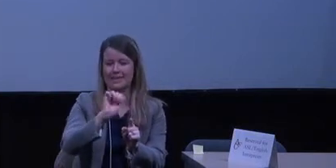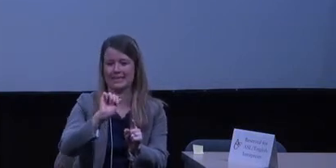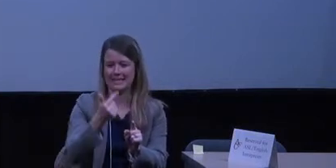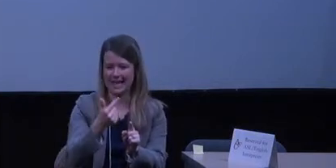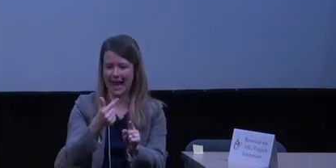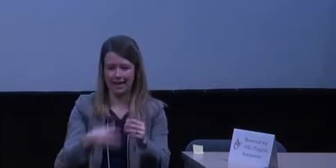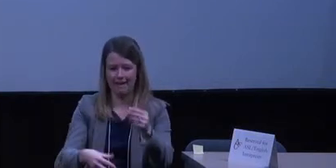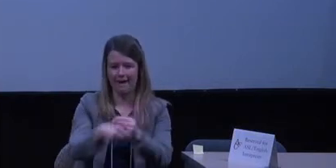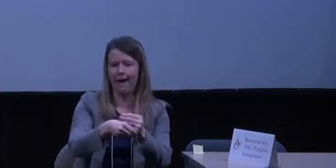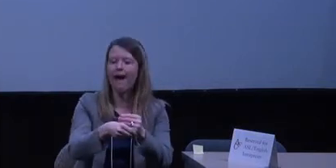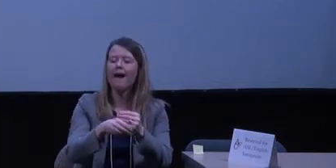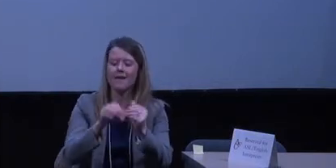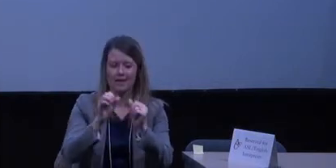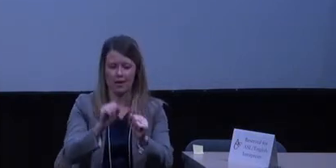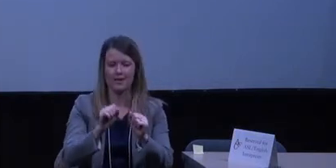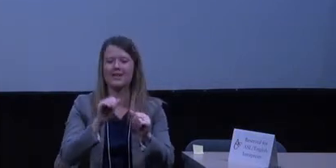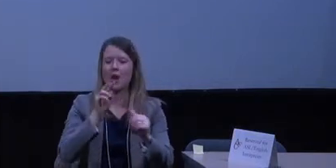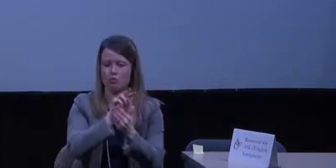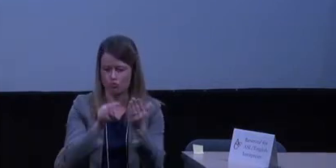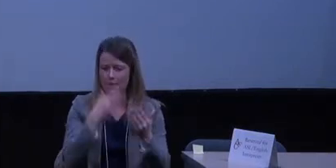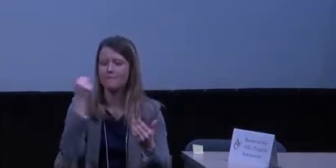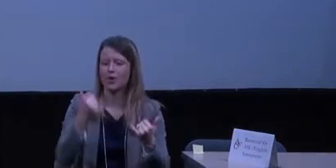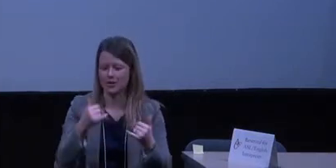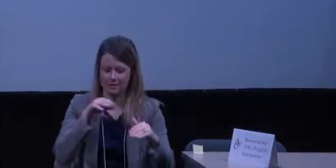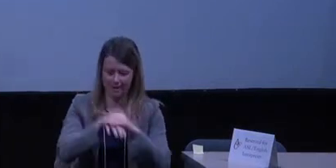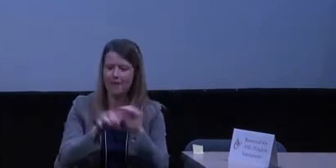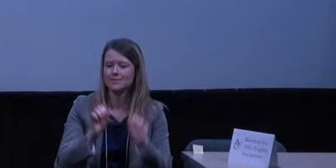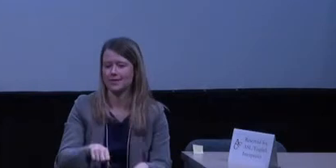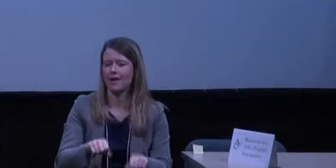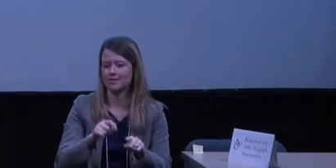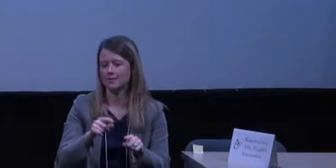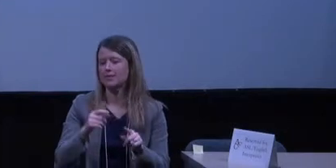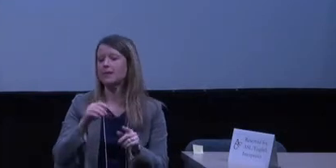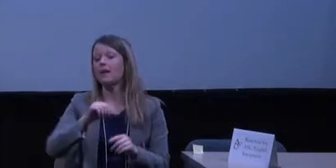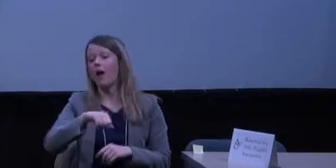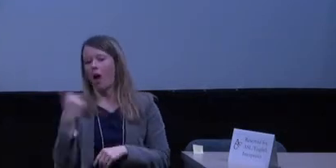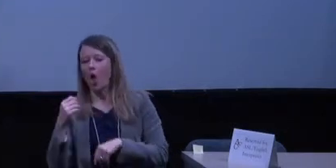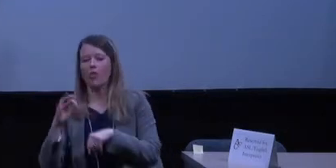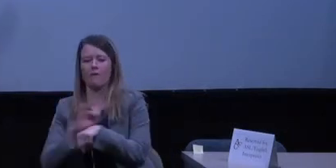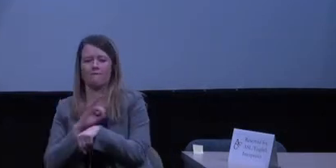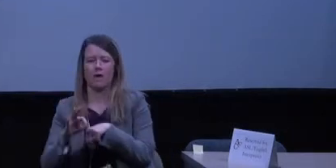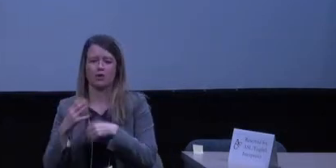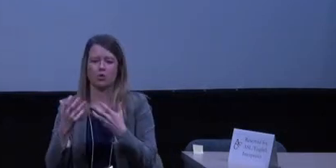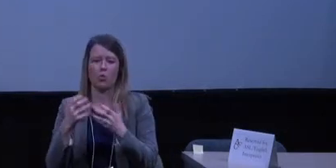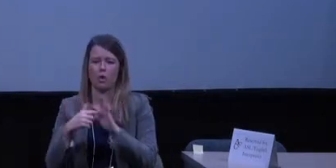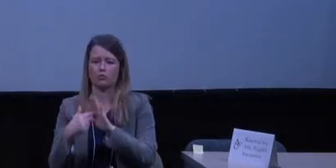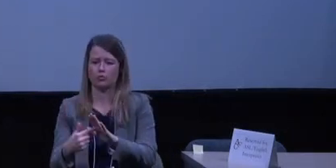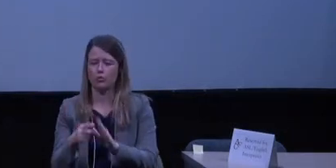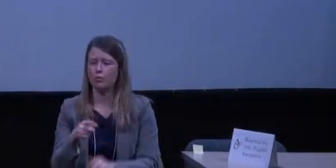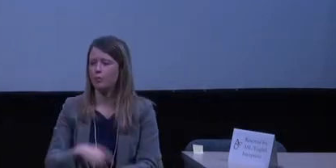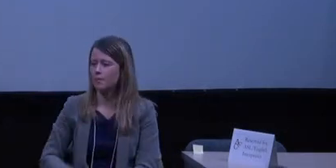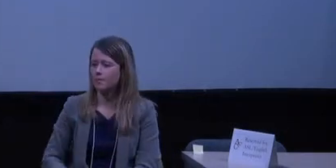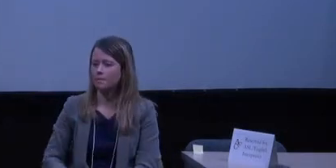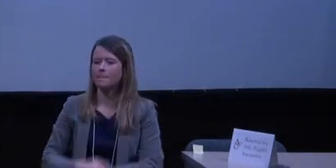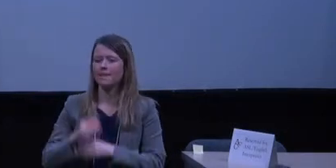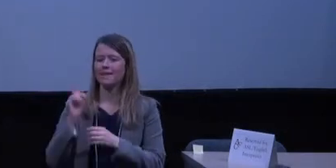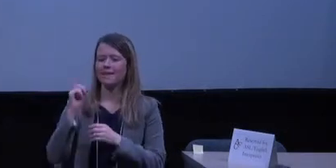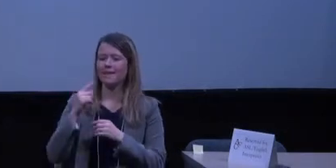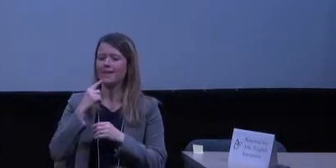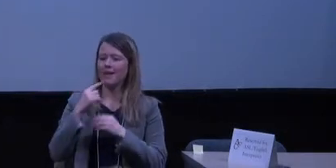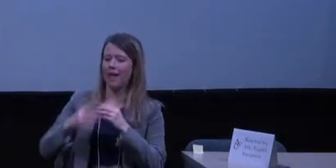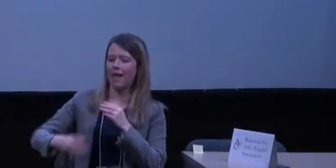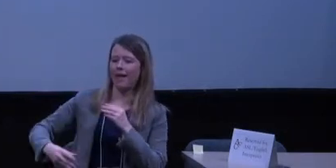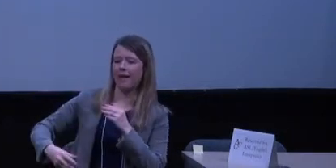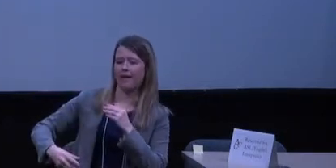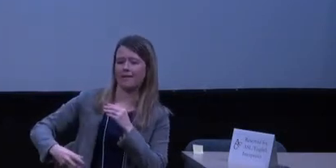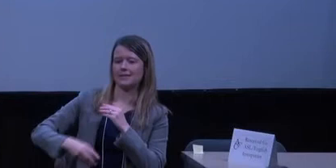it. So another great feature that I want to draw your guys' attention to is additional information.